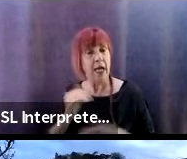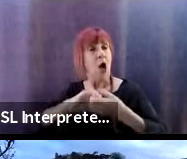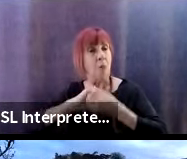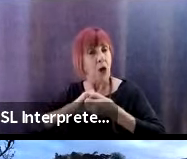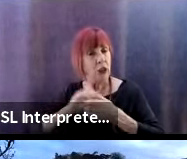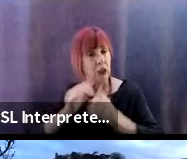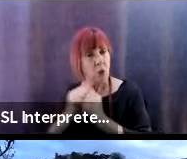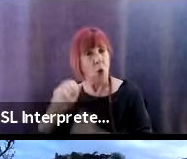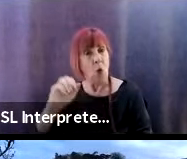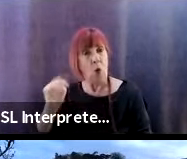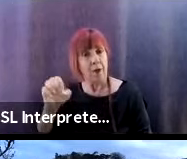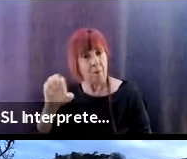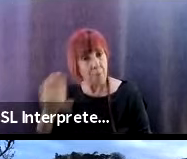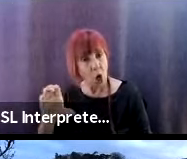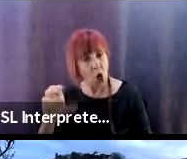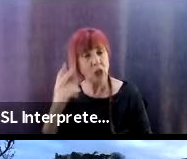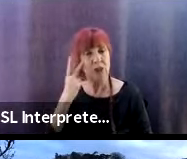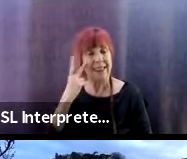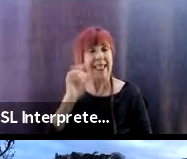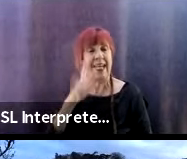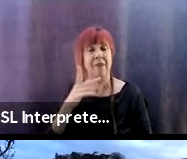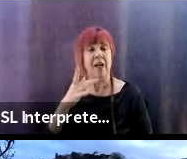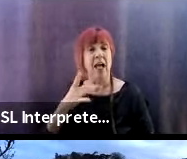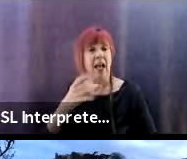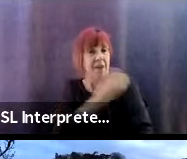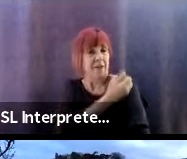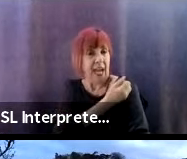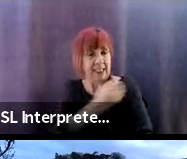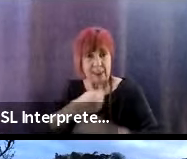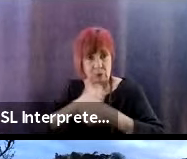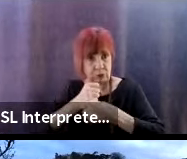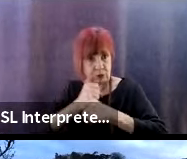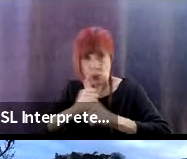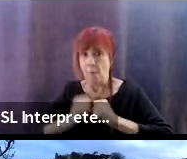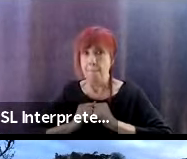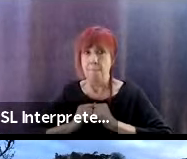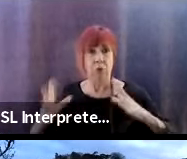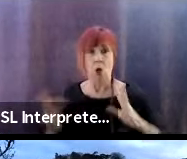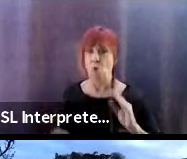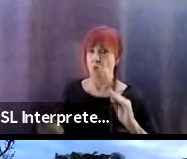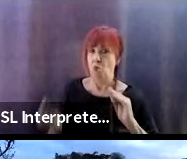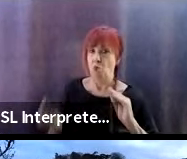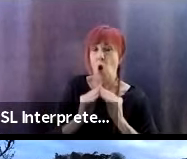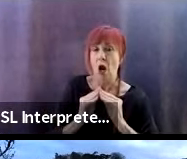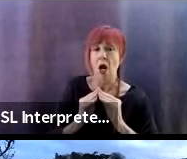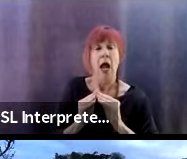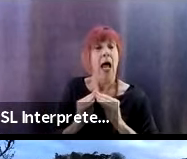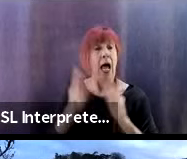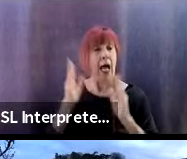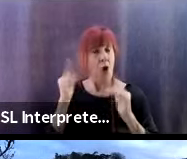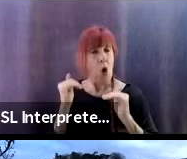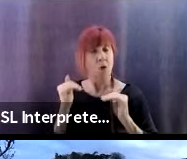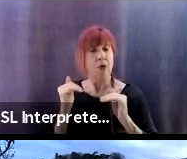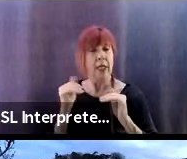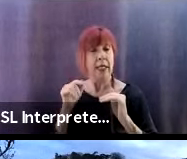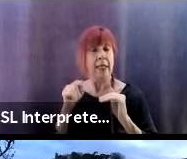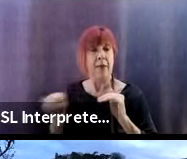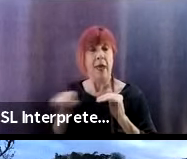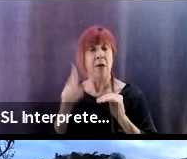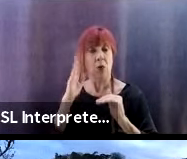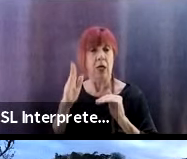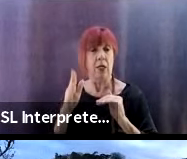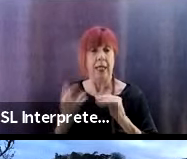really, we're in a hard spot now. We need to get second doses in. And if we're flat, it means a lot less first.